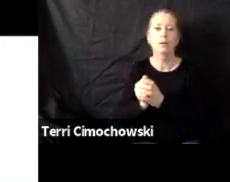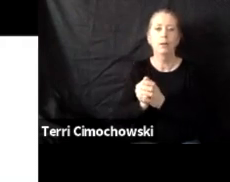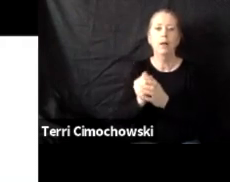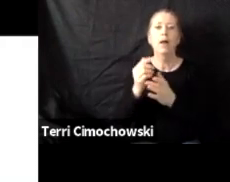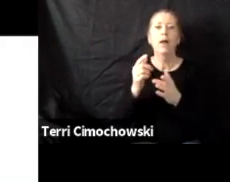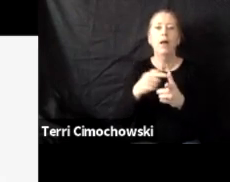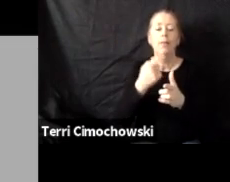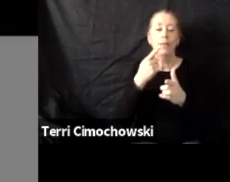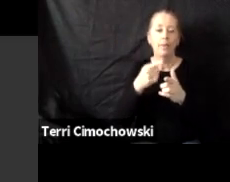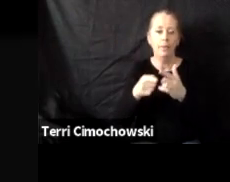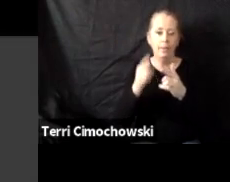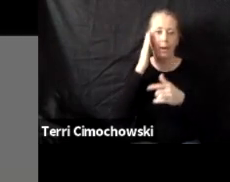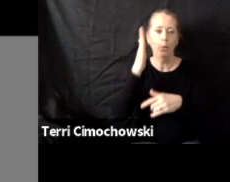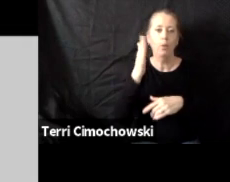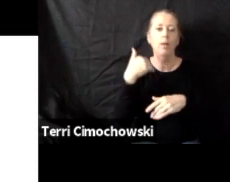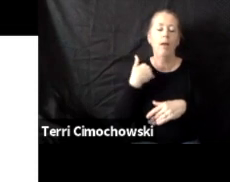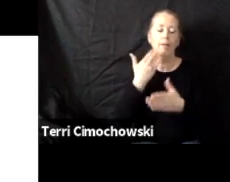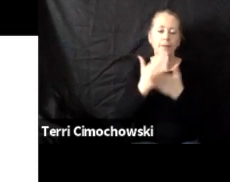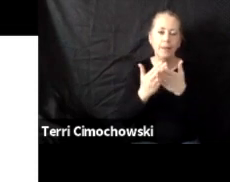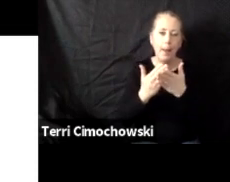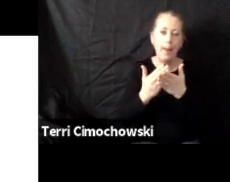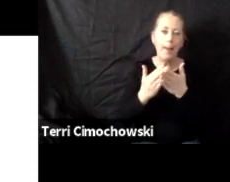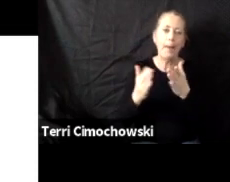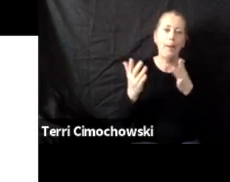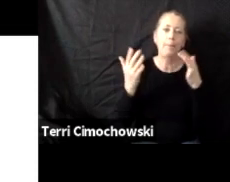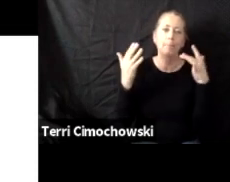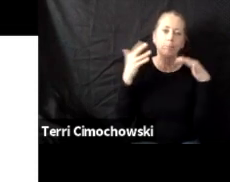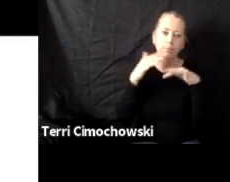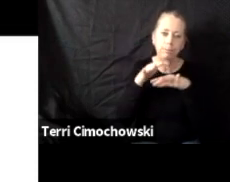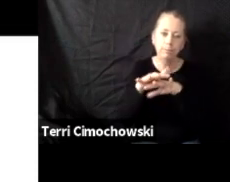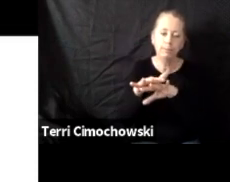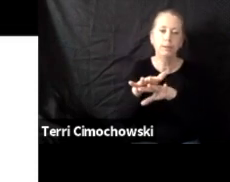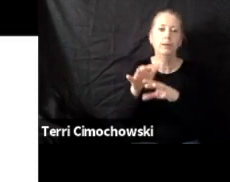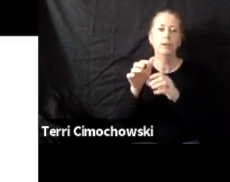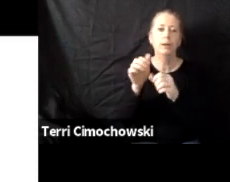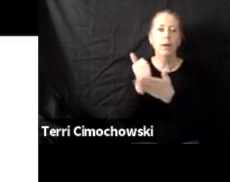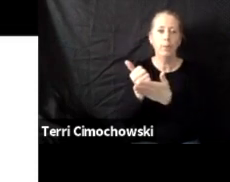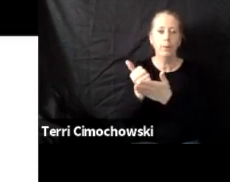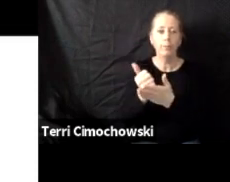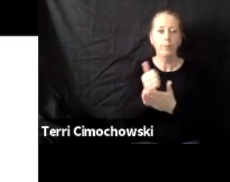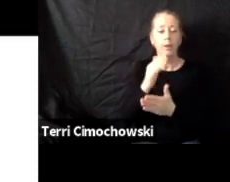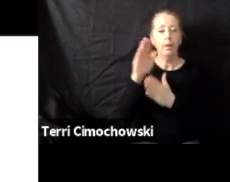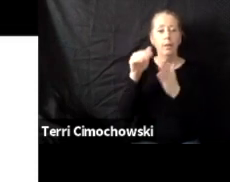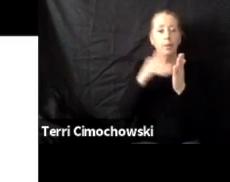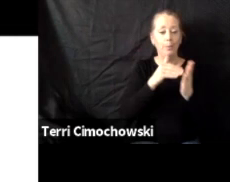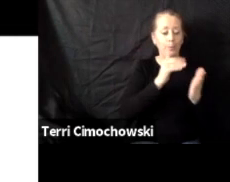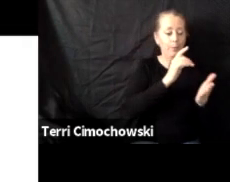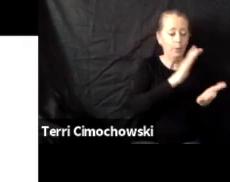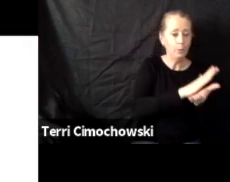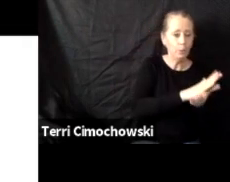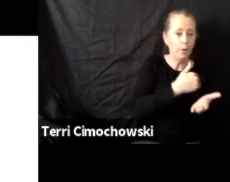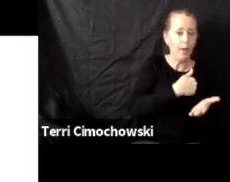collaboration. So how that looks, it's a little bit more flexible, as I said, than middle school, where there will be a weekly